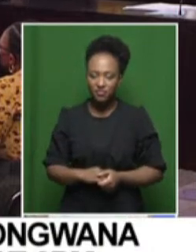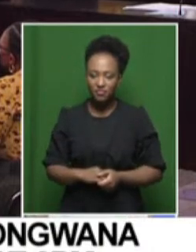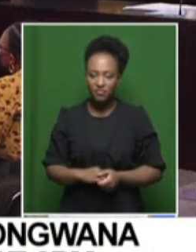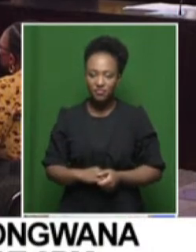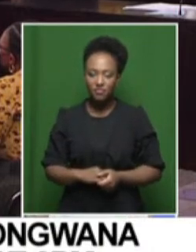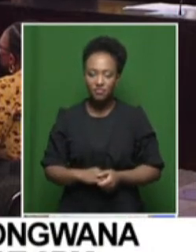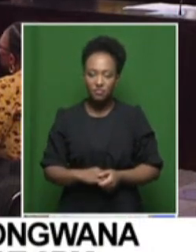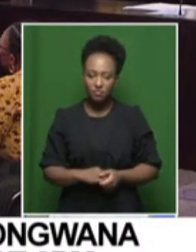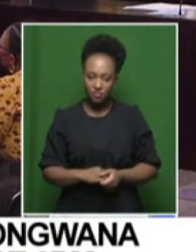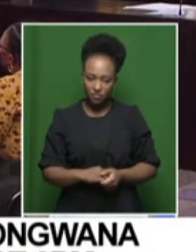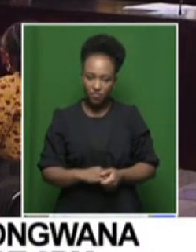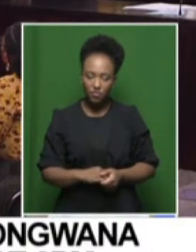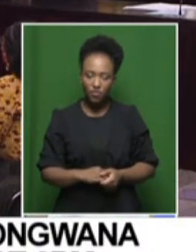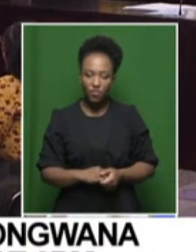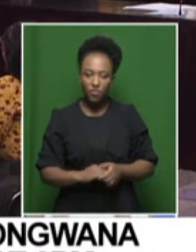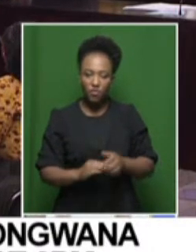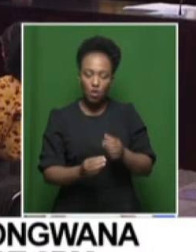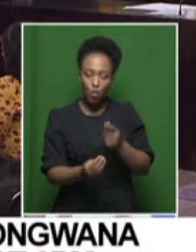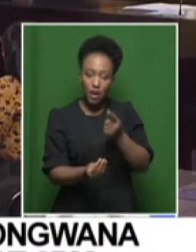Honorable Speaker,